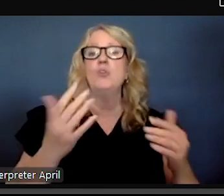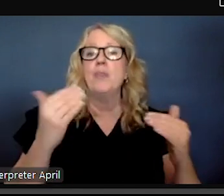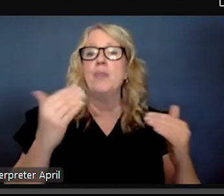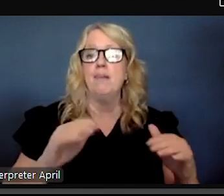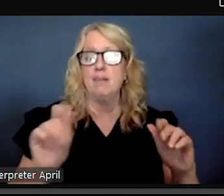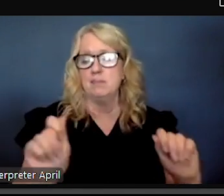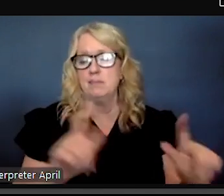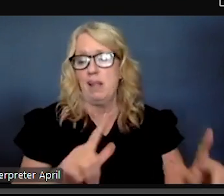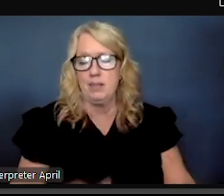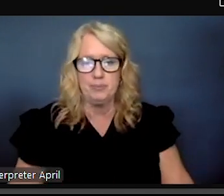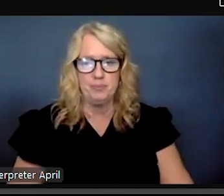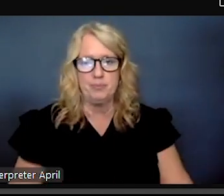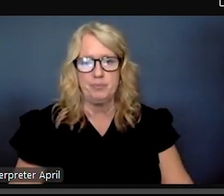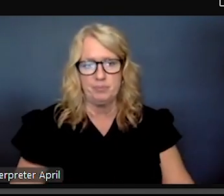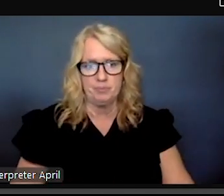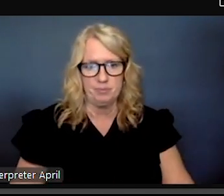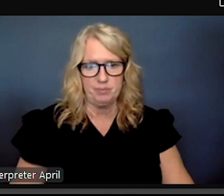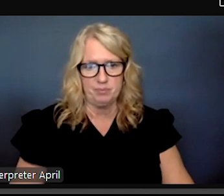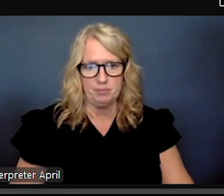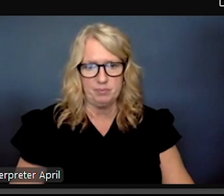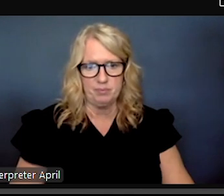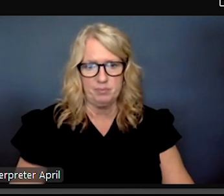please.